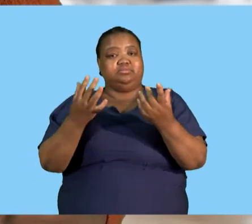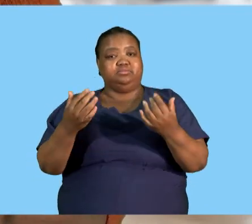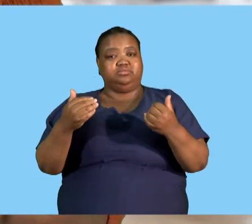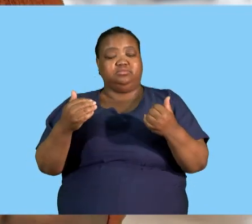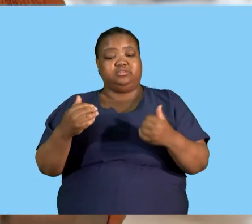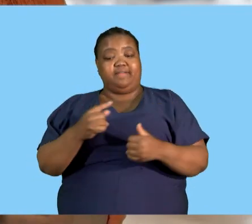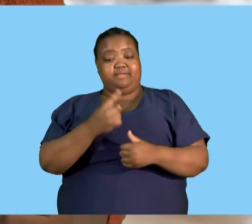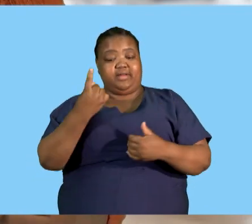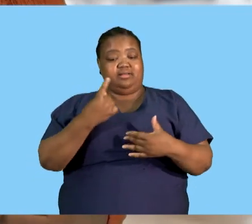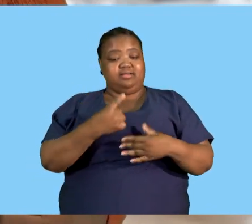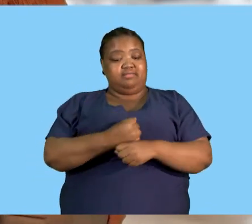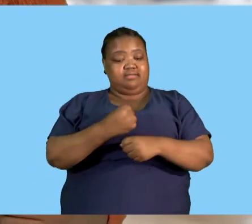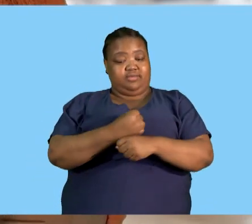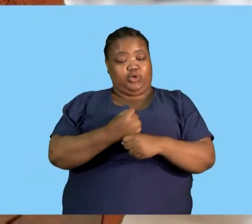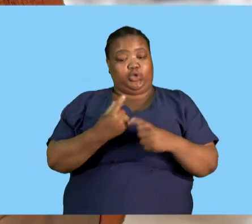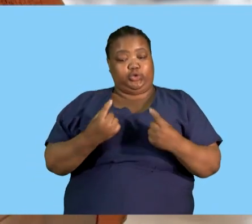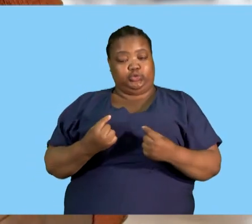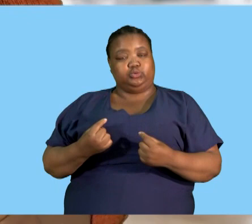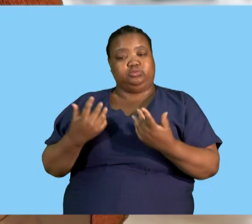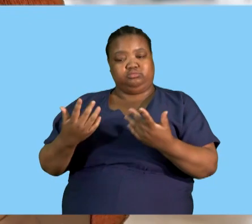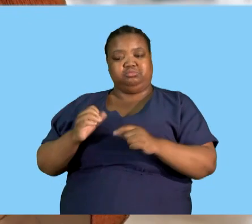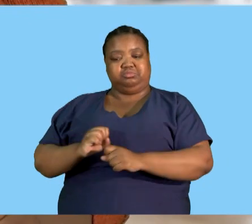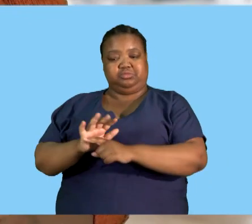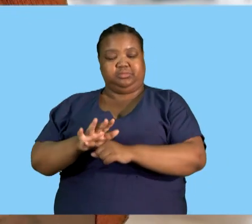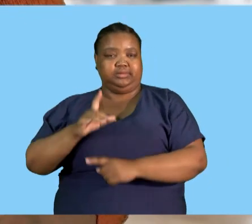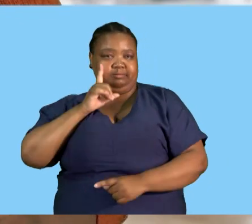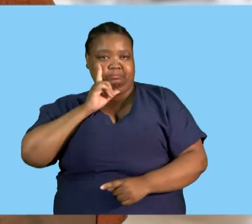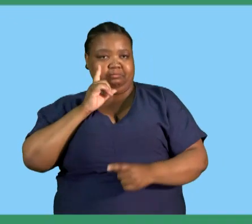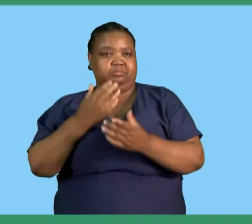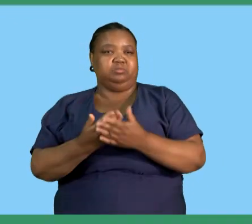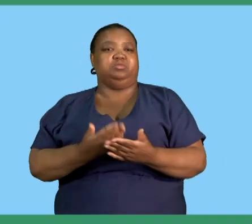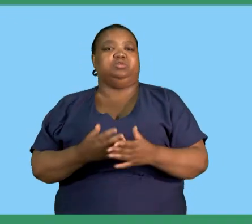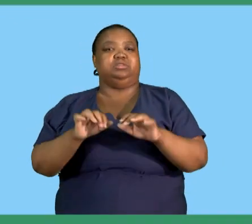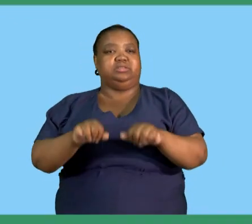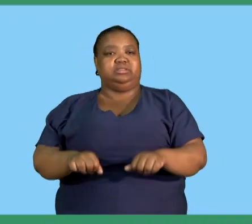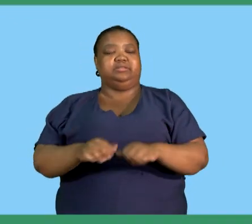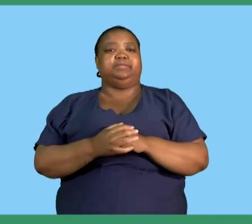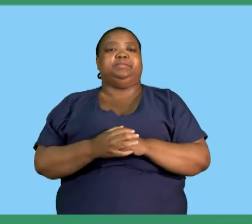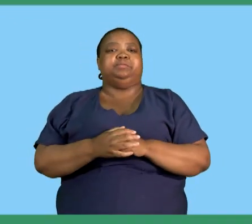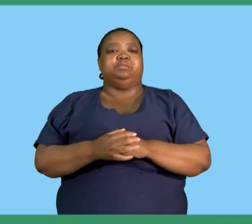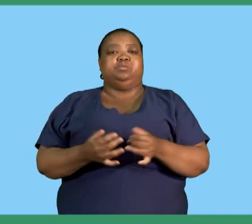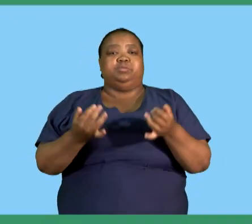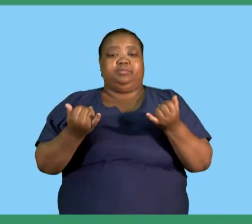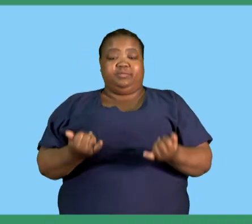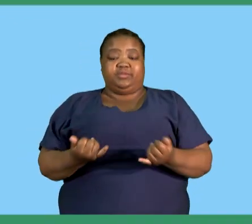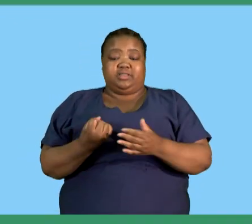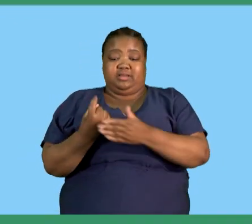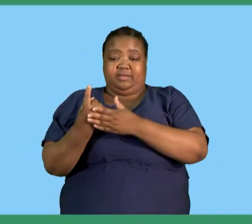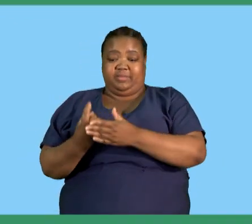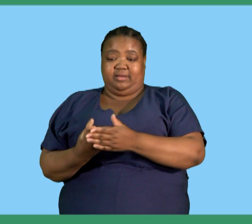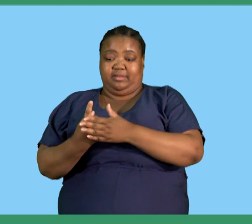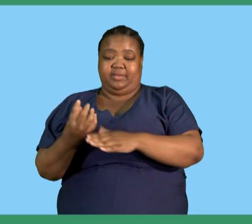to be able to put it into action or to put it into practice. The application of force field analysis, right, here we're going to describe the